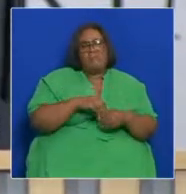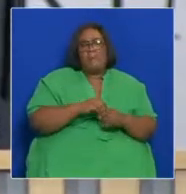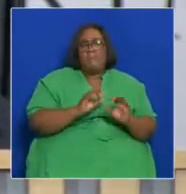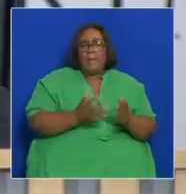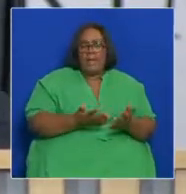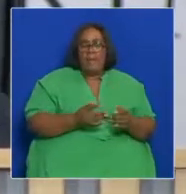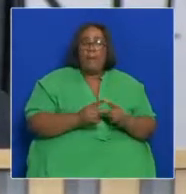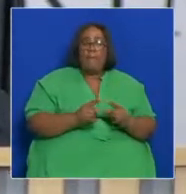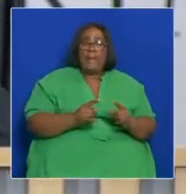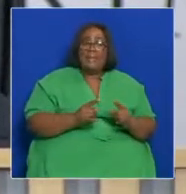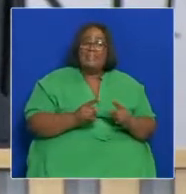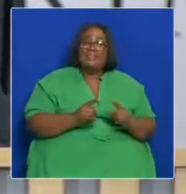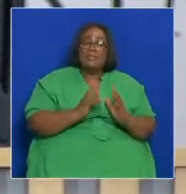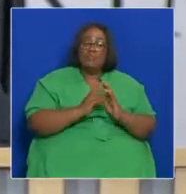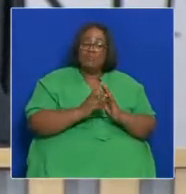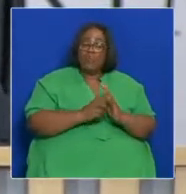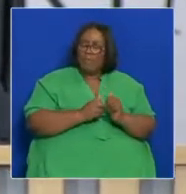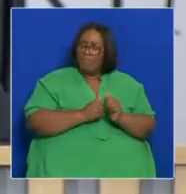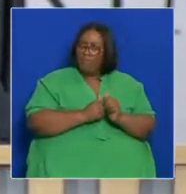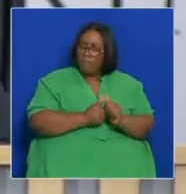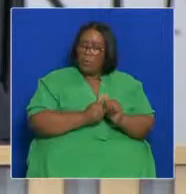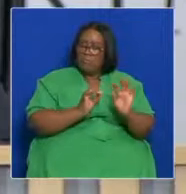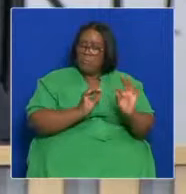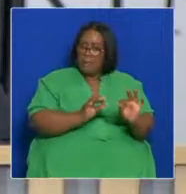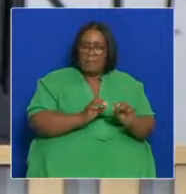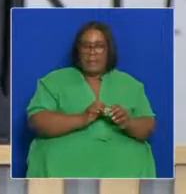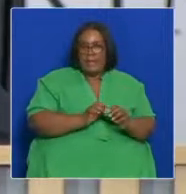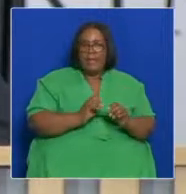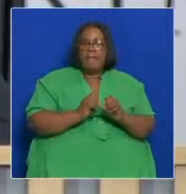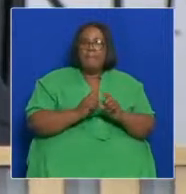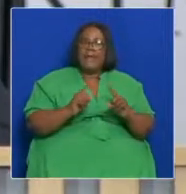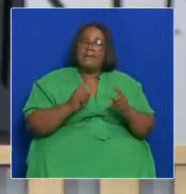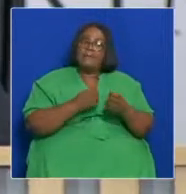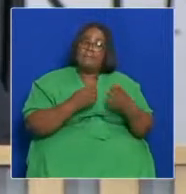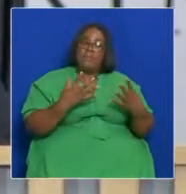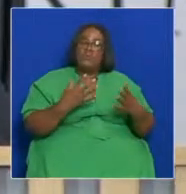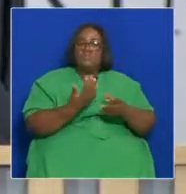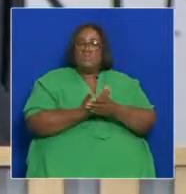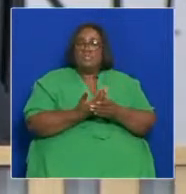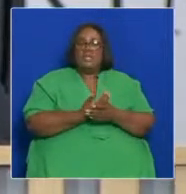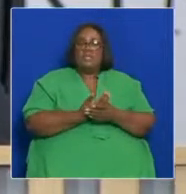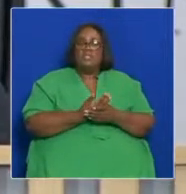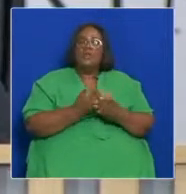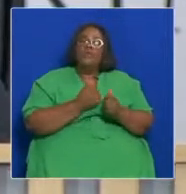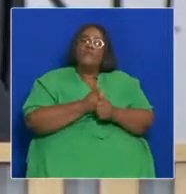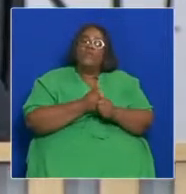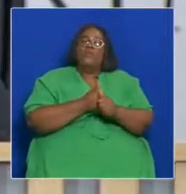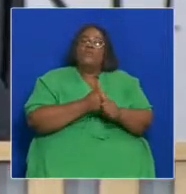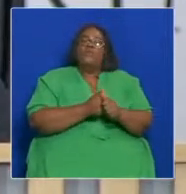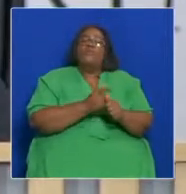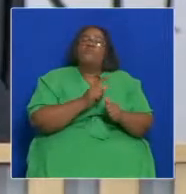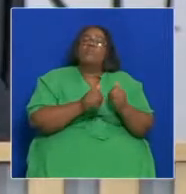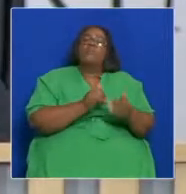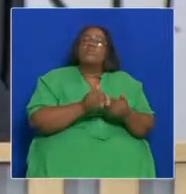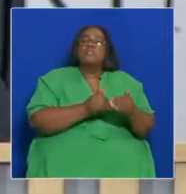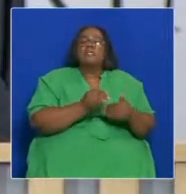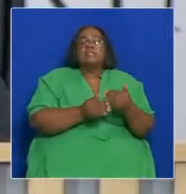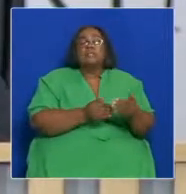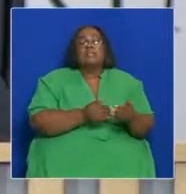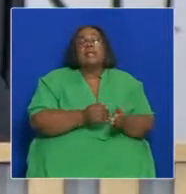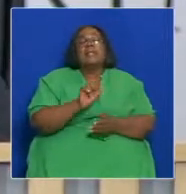most matters would go through that assessment process. And later in my affidavit will